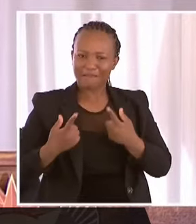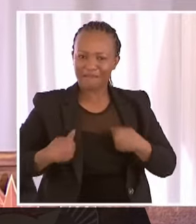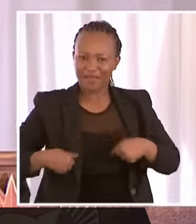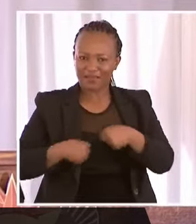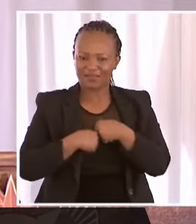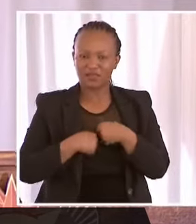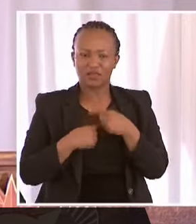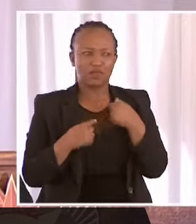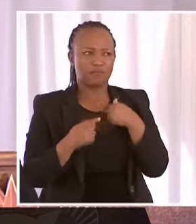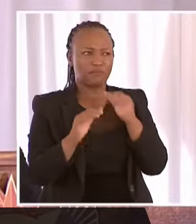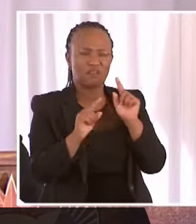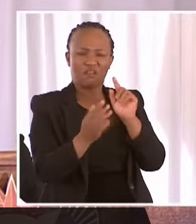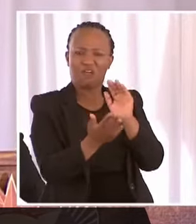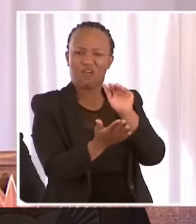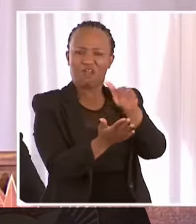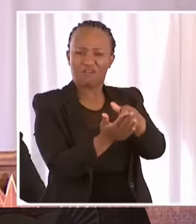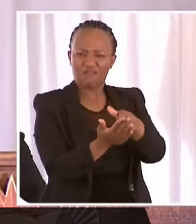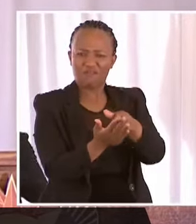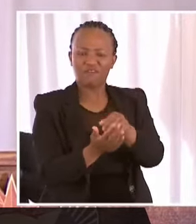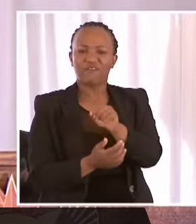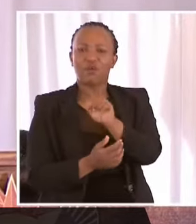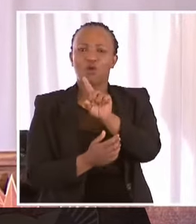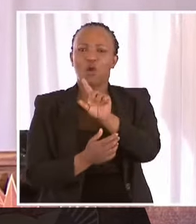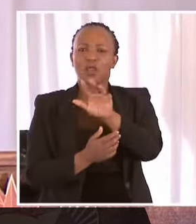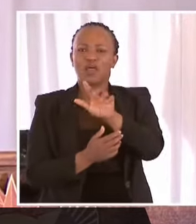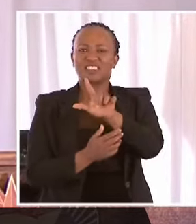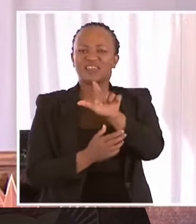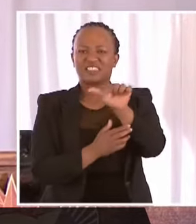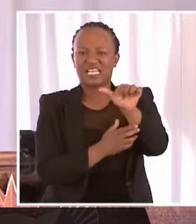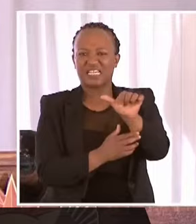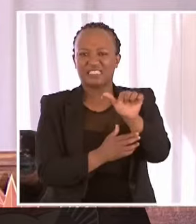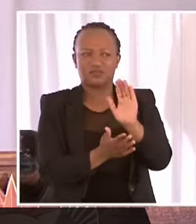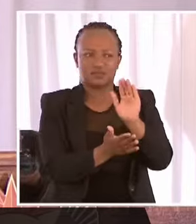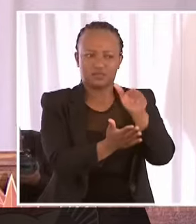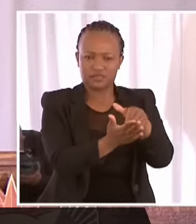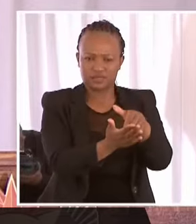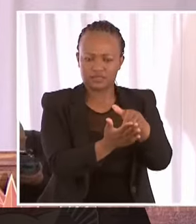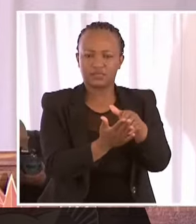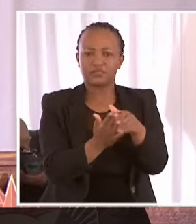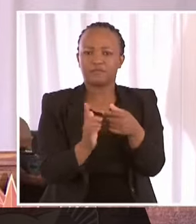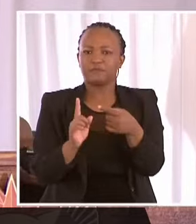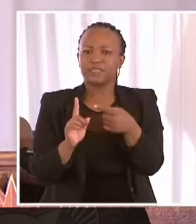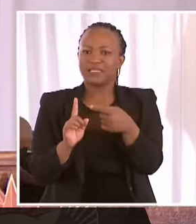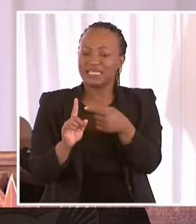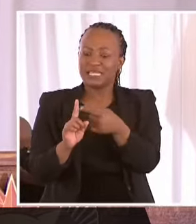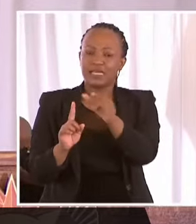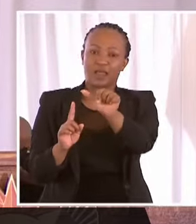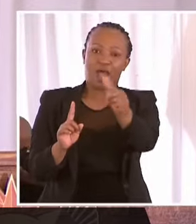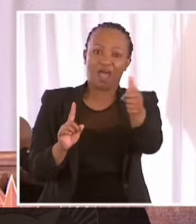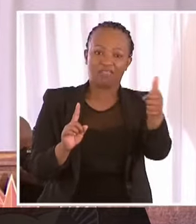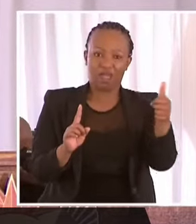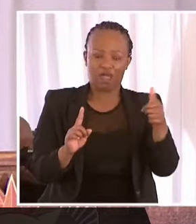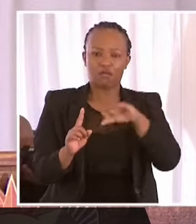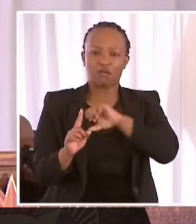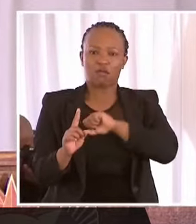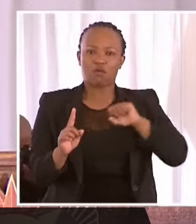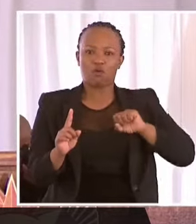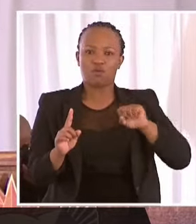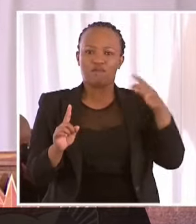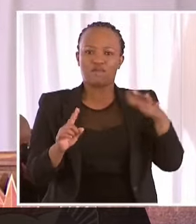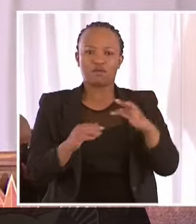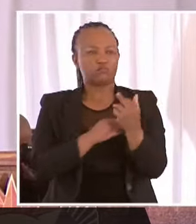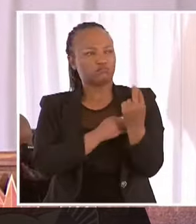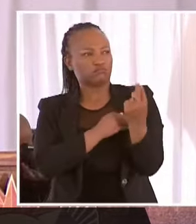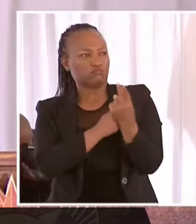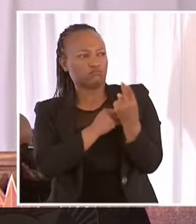I arrived there in 1976. He and other comrades mentored us, taught us a